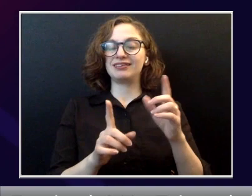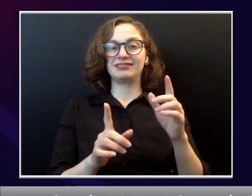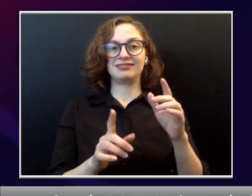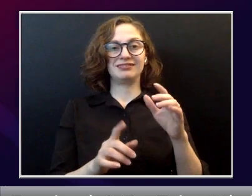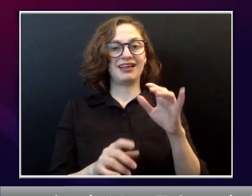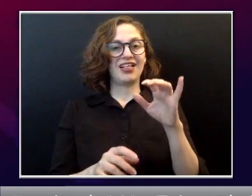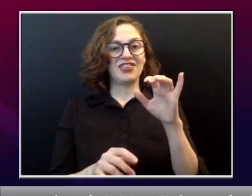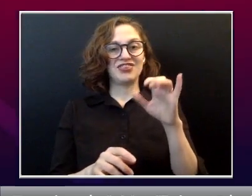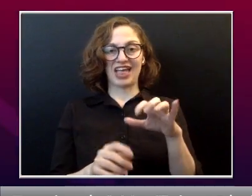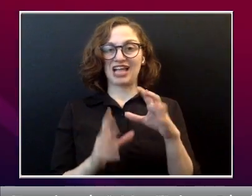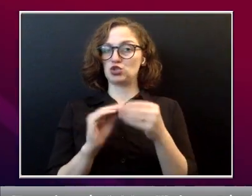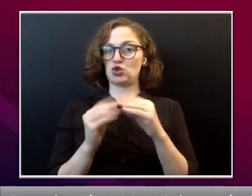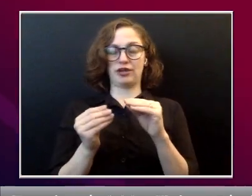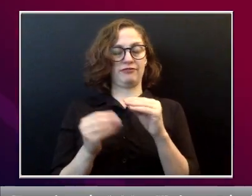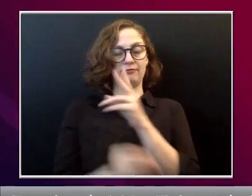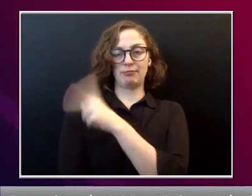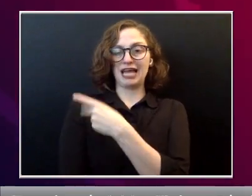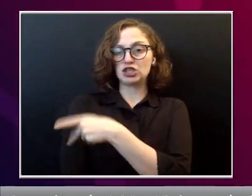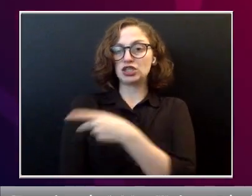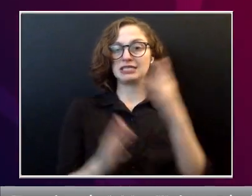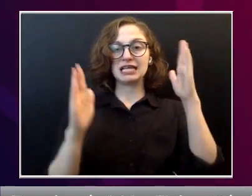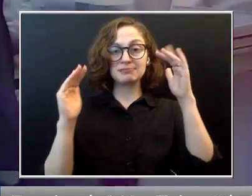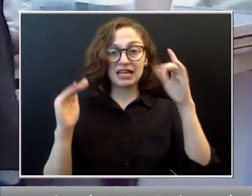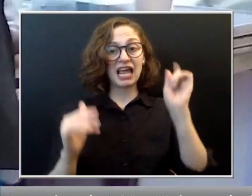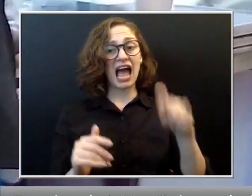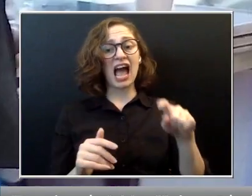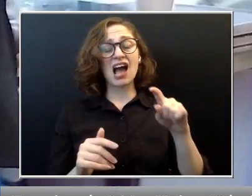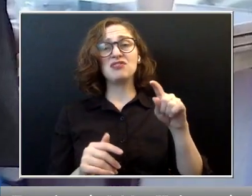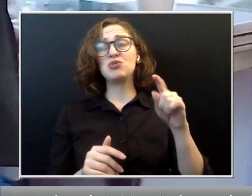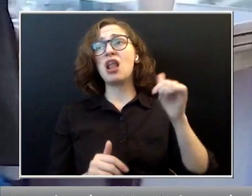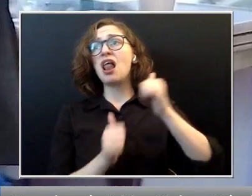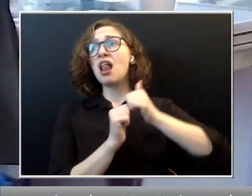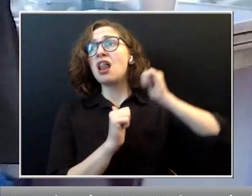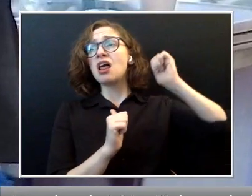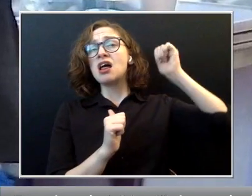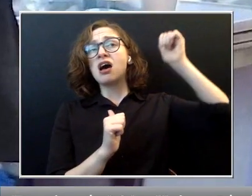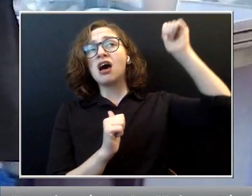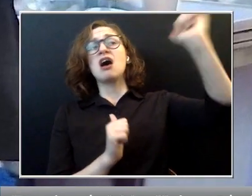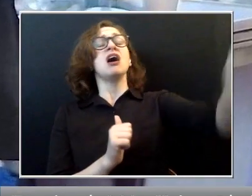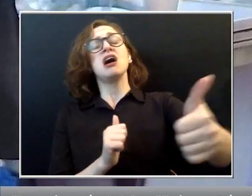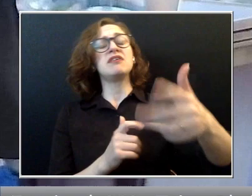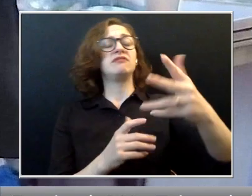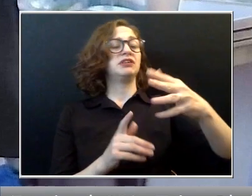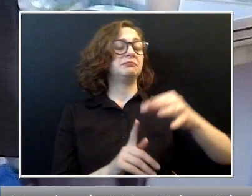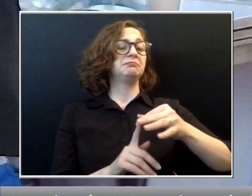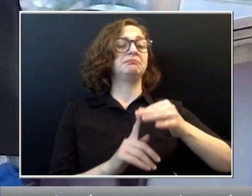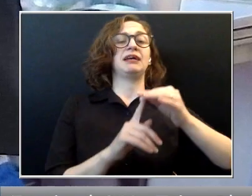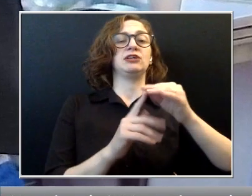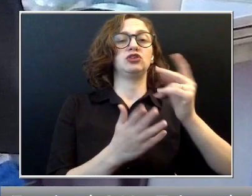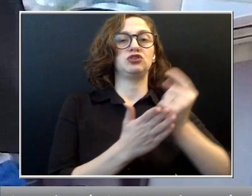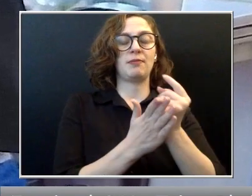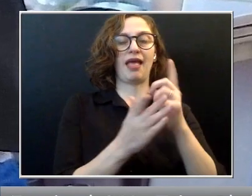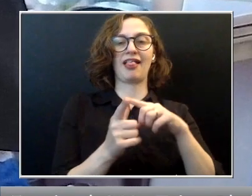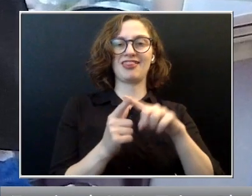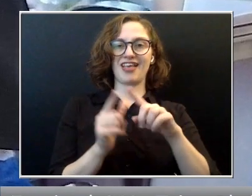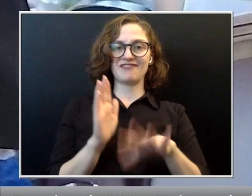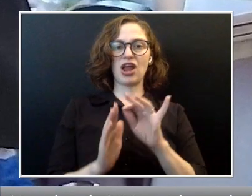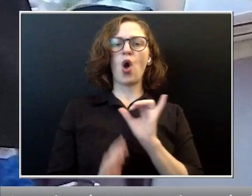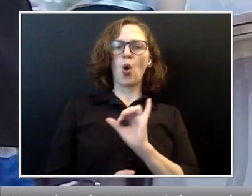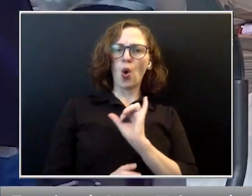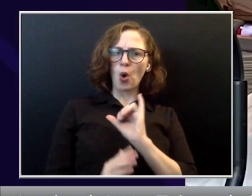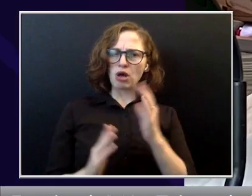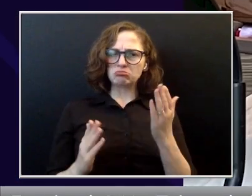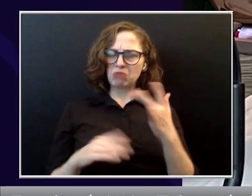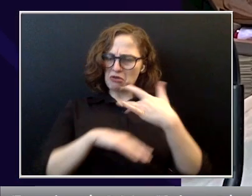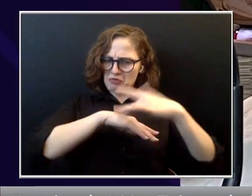some sort of very specific treatment, and then realizing, oh, it's right here, here in Kansas City, is